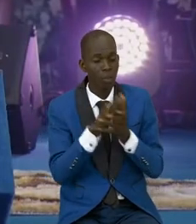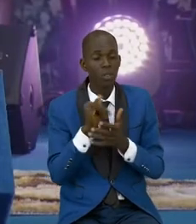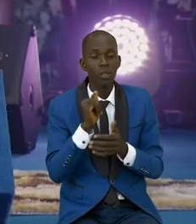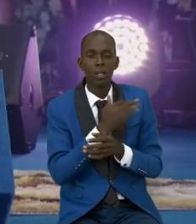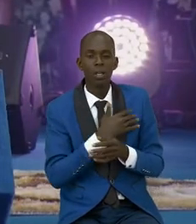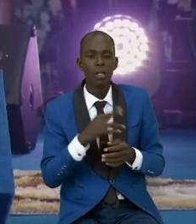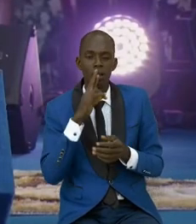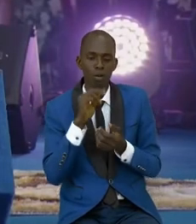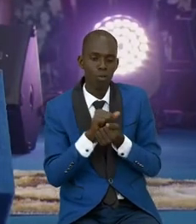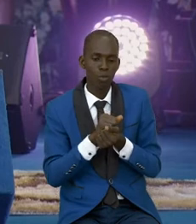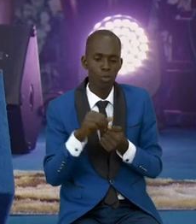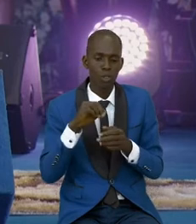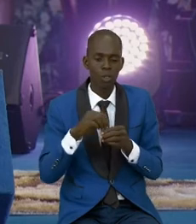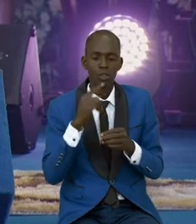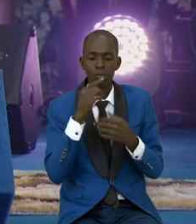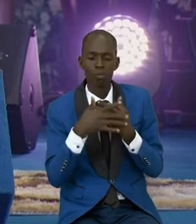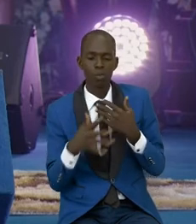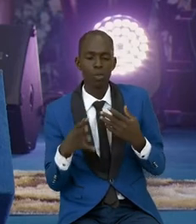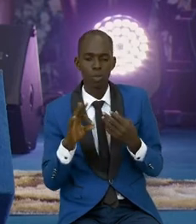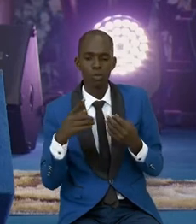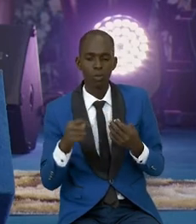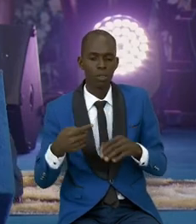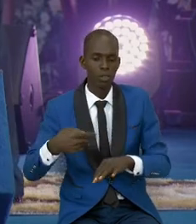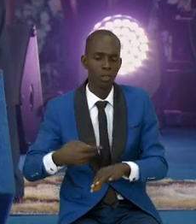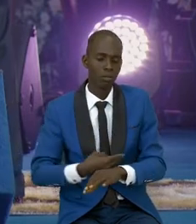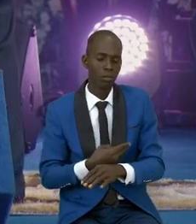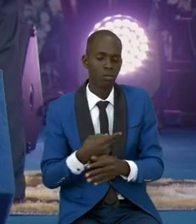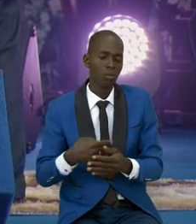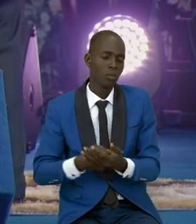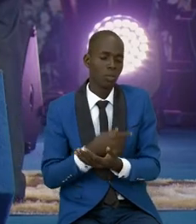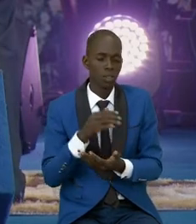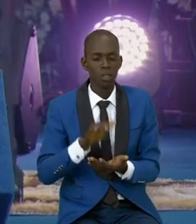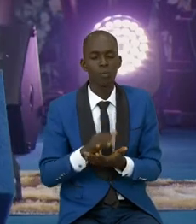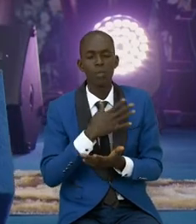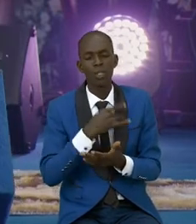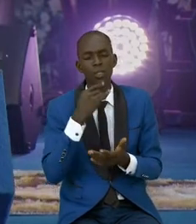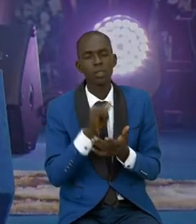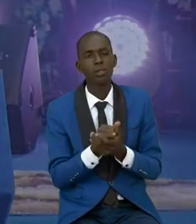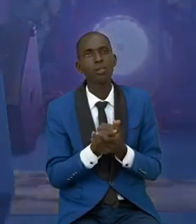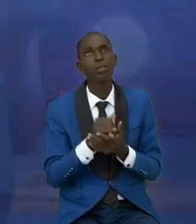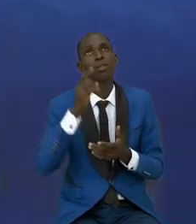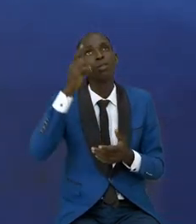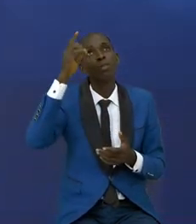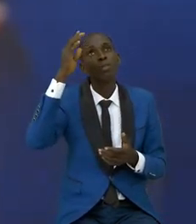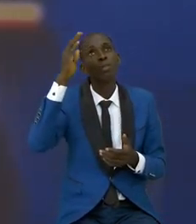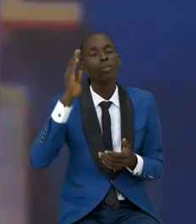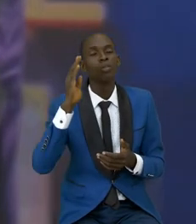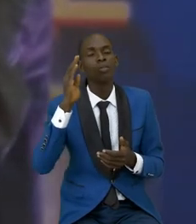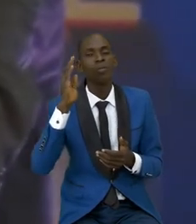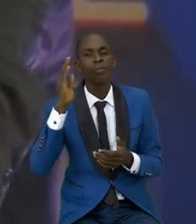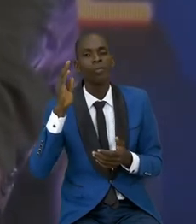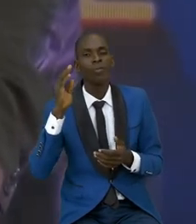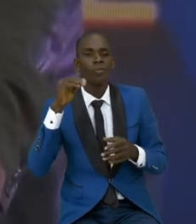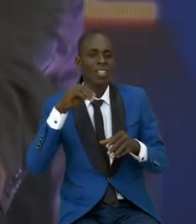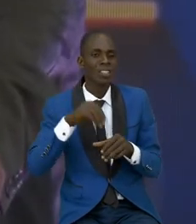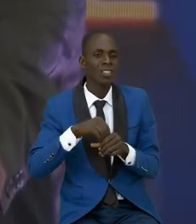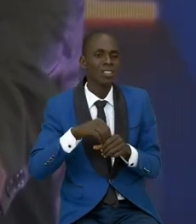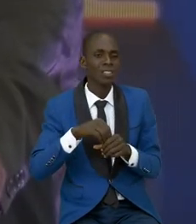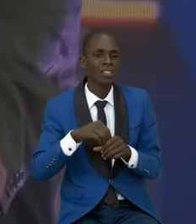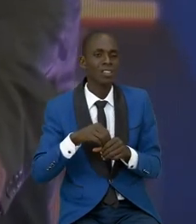in the blood of the Lamb. And he says, God is as well